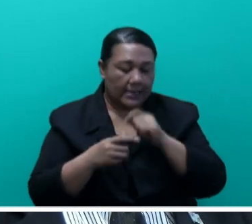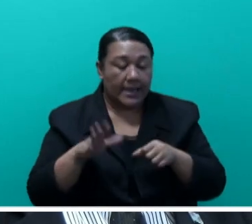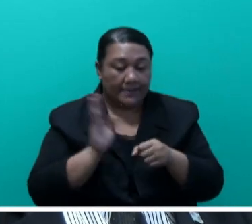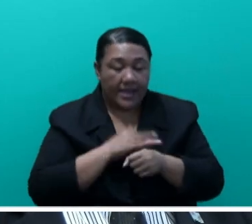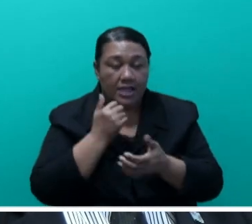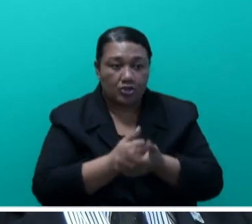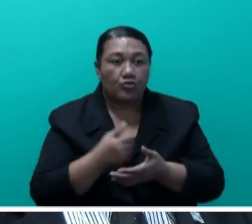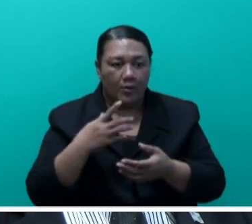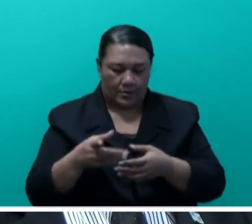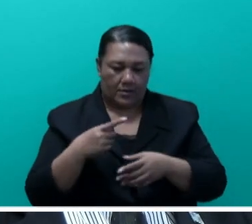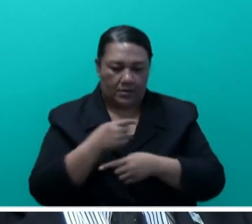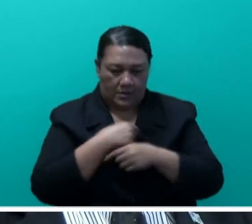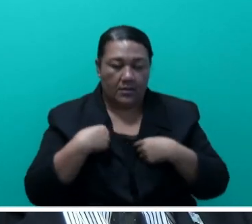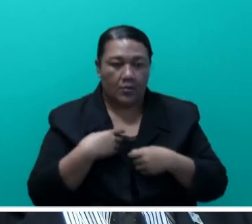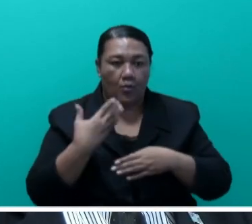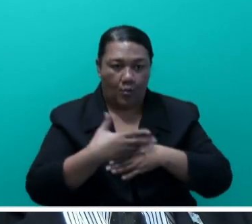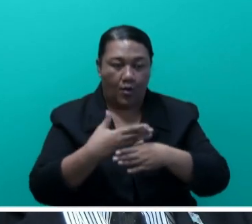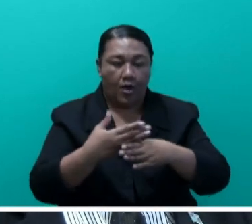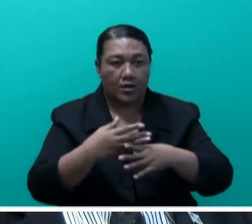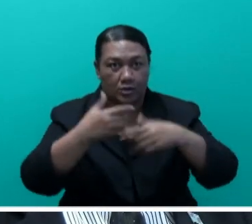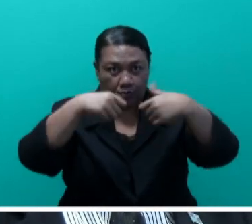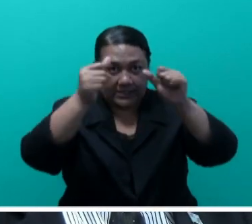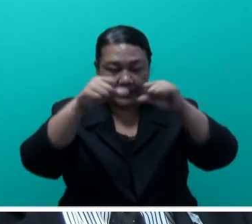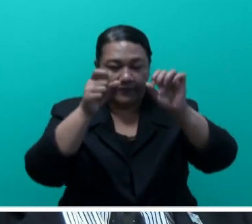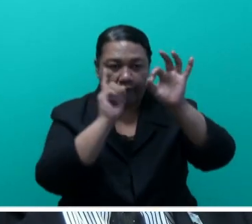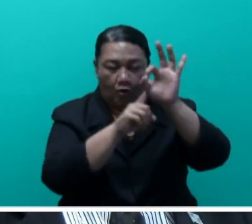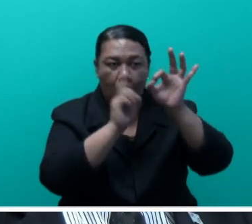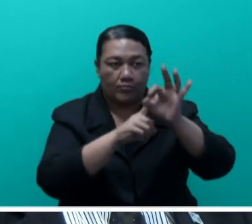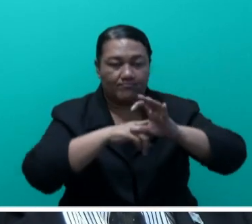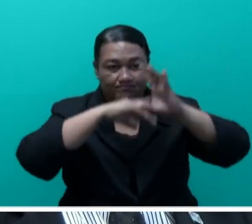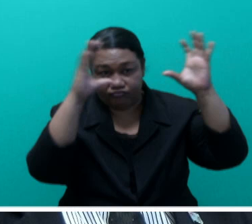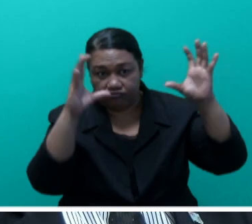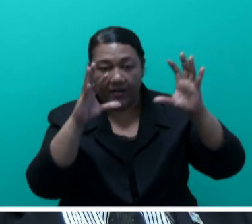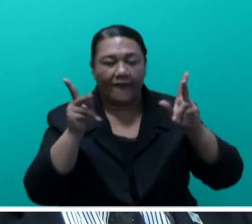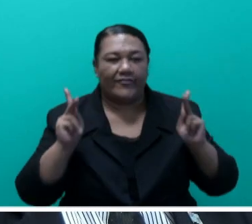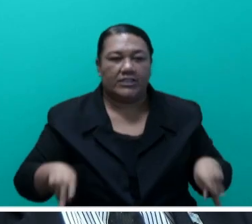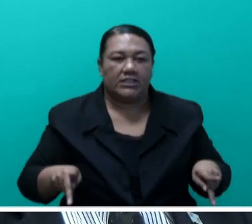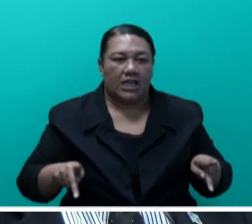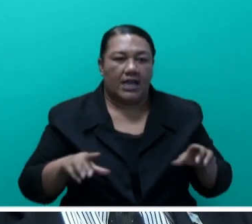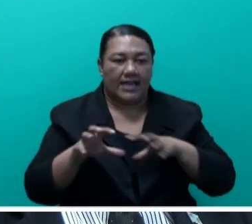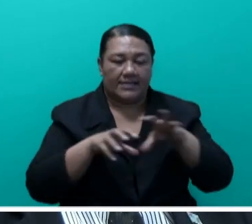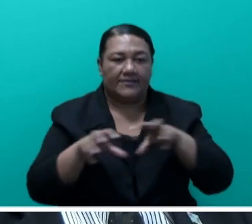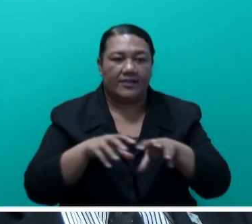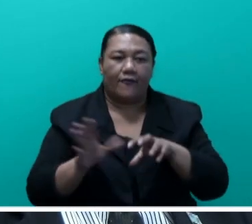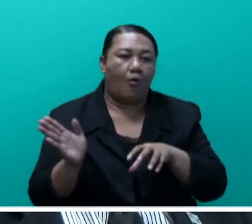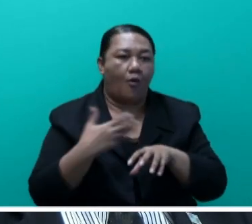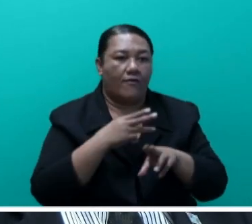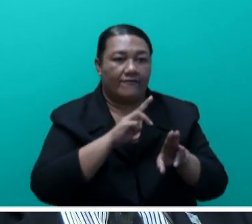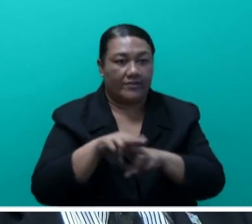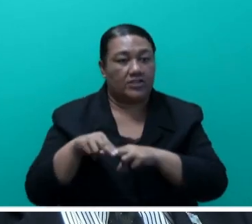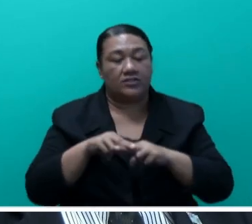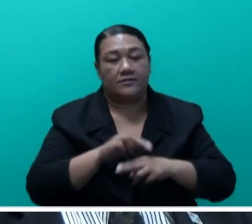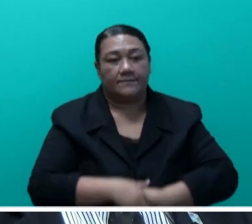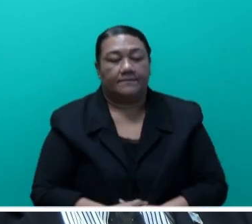working towards our ultimate goal of promoting sports and physical activity for all Fijians. On this